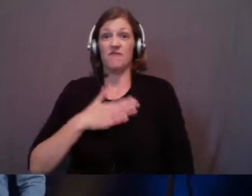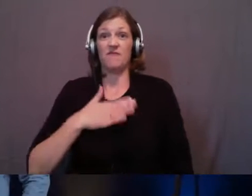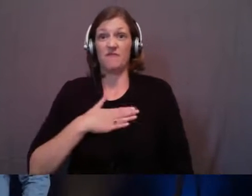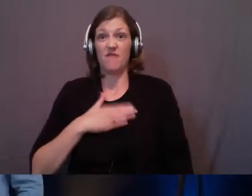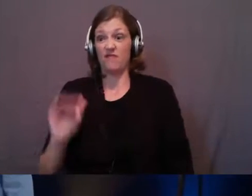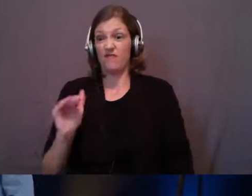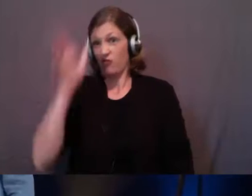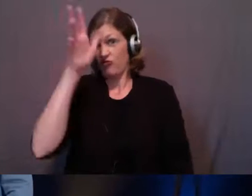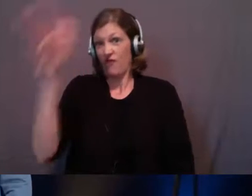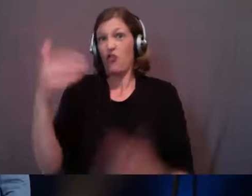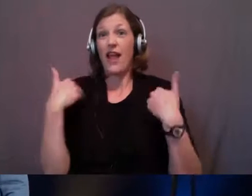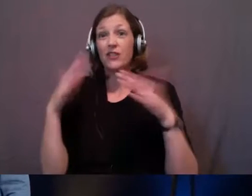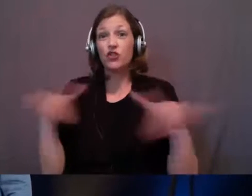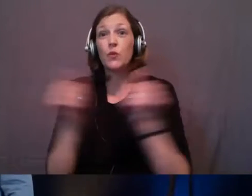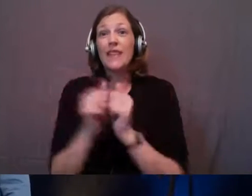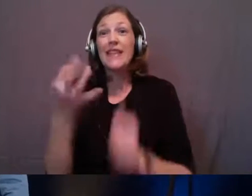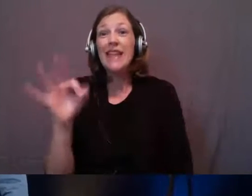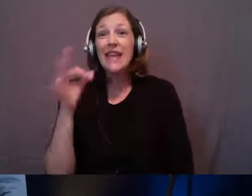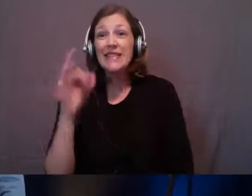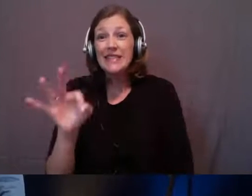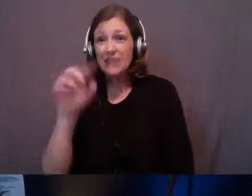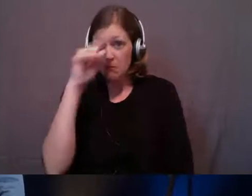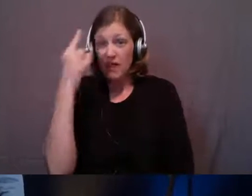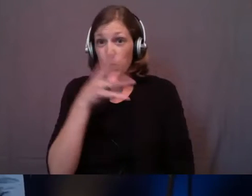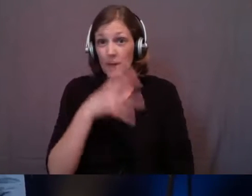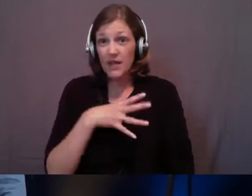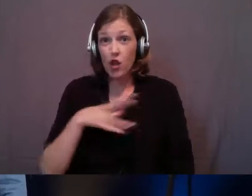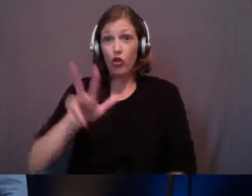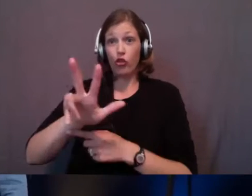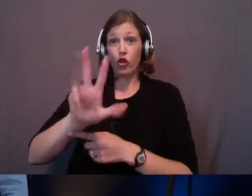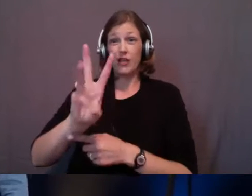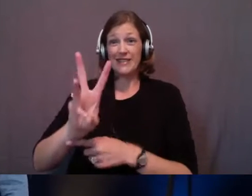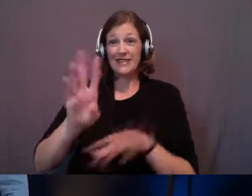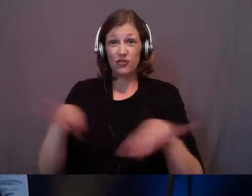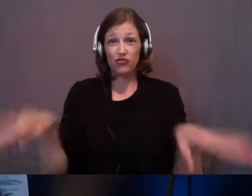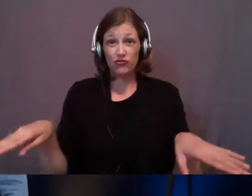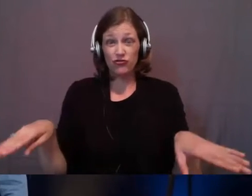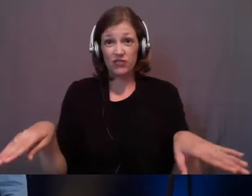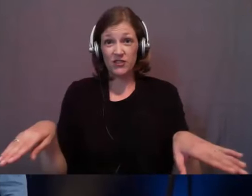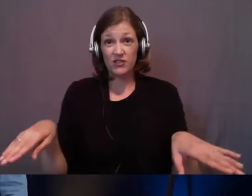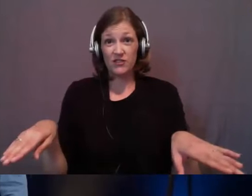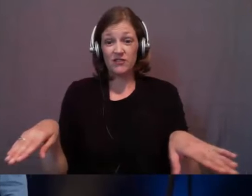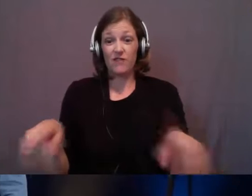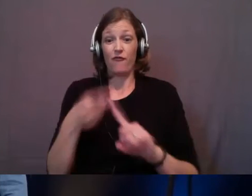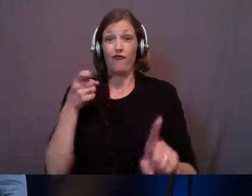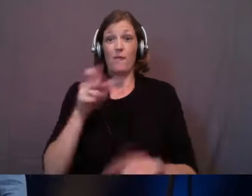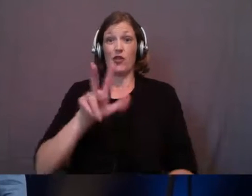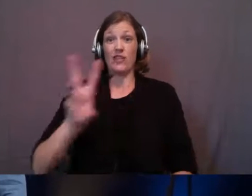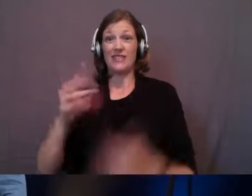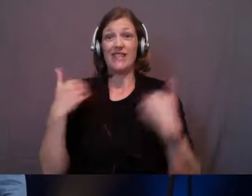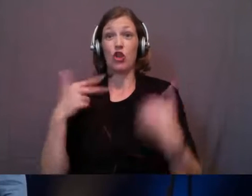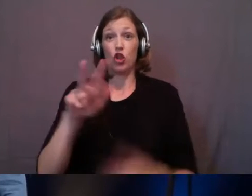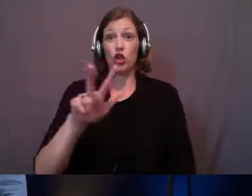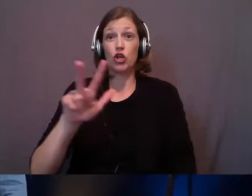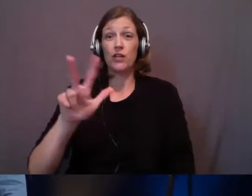women, 36 children. And out of 36, he had 32 boys. He was a baby